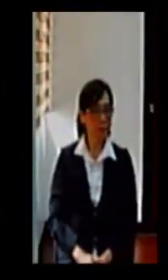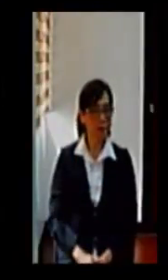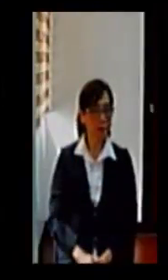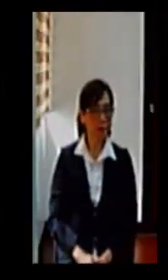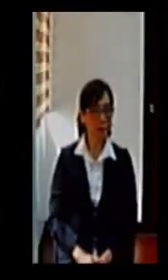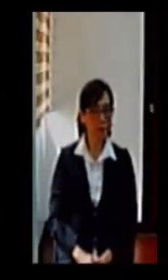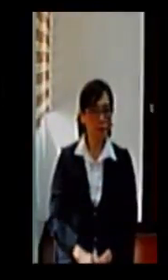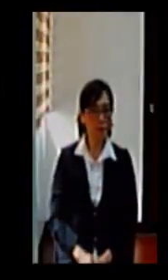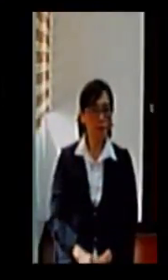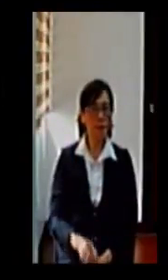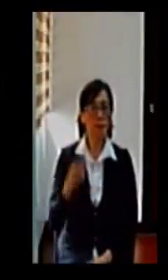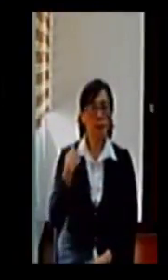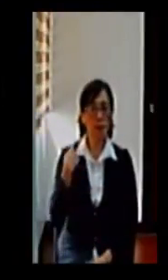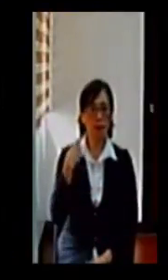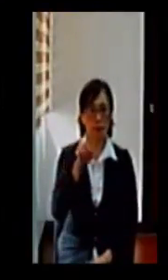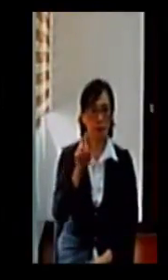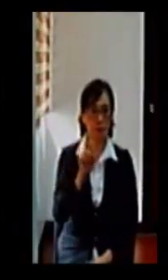I just have a question